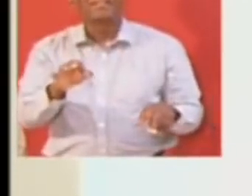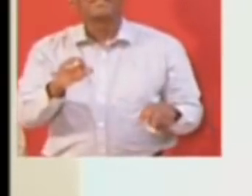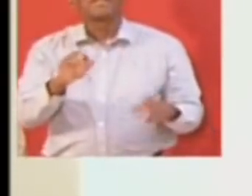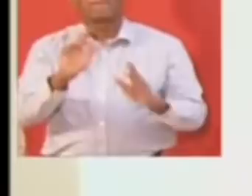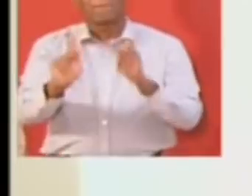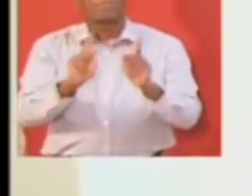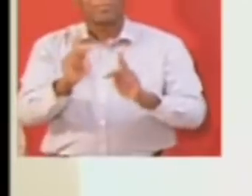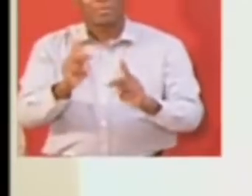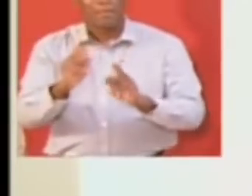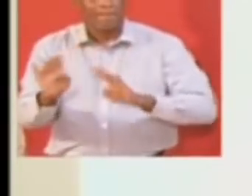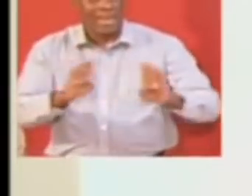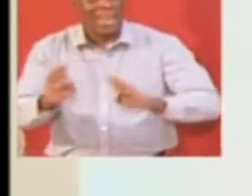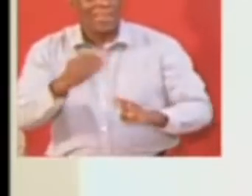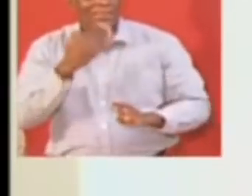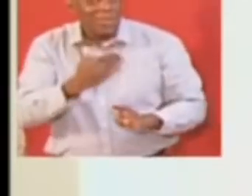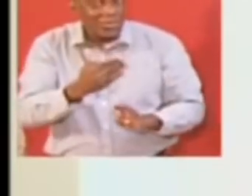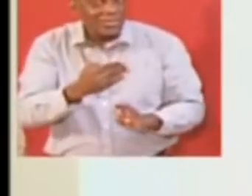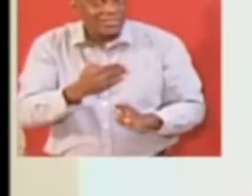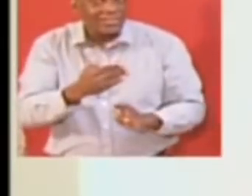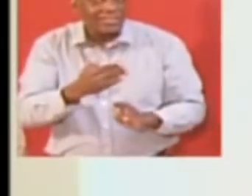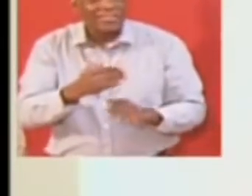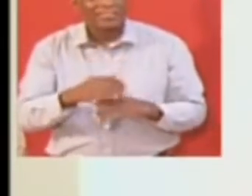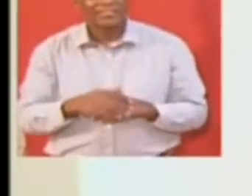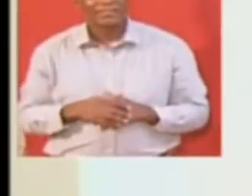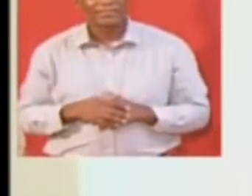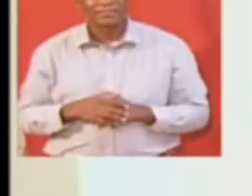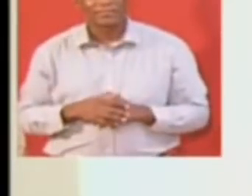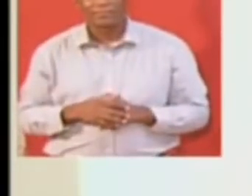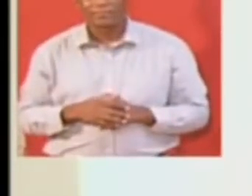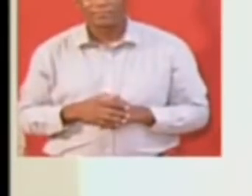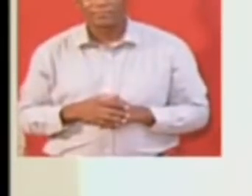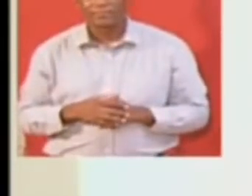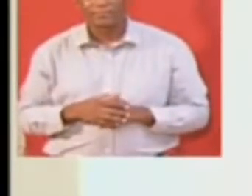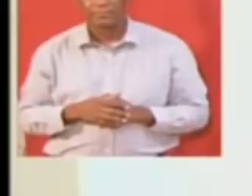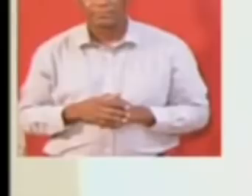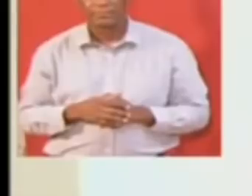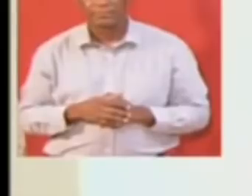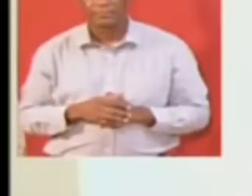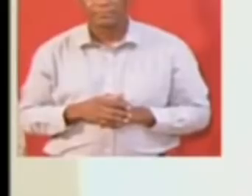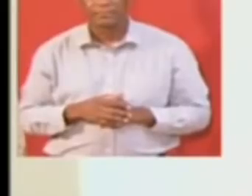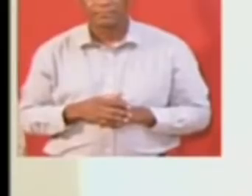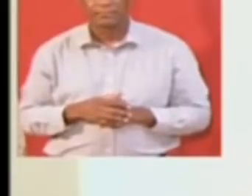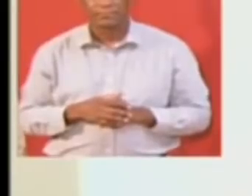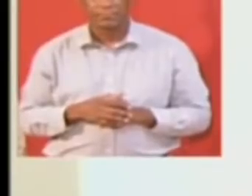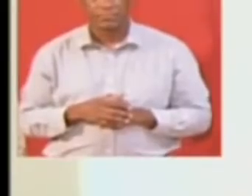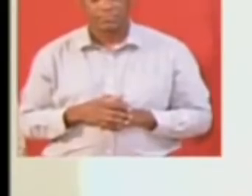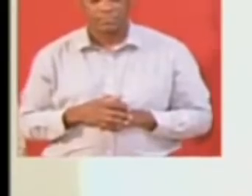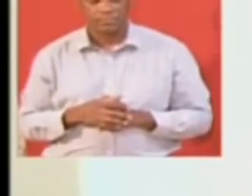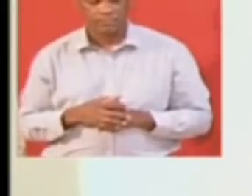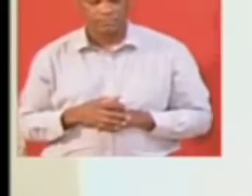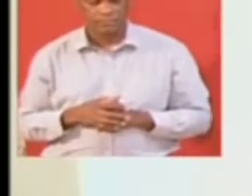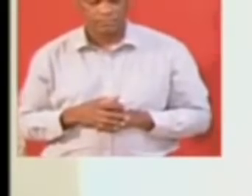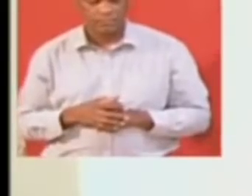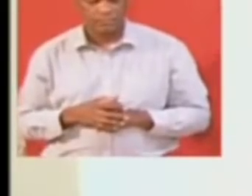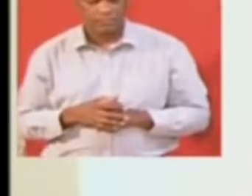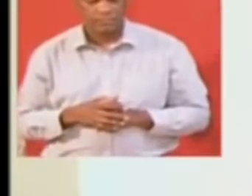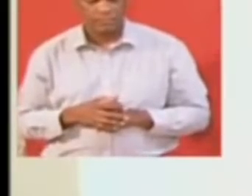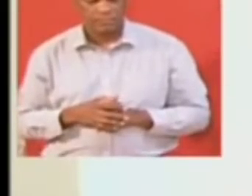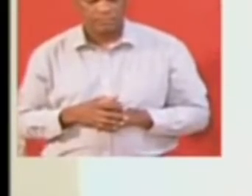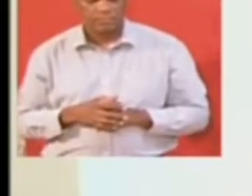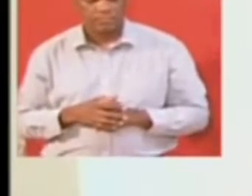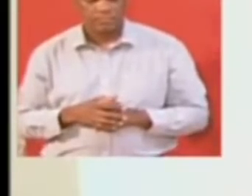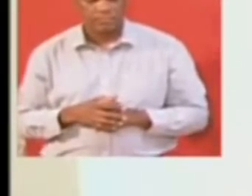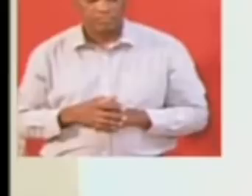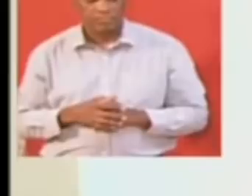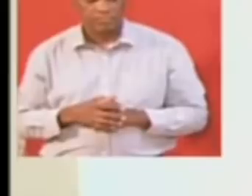period should put us in a place where we're not dealing with a spike, but we should be dealing with suppression